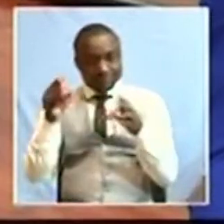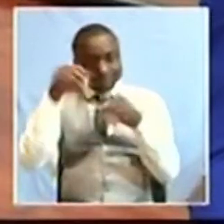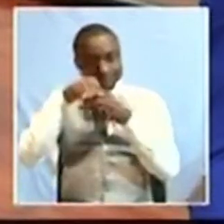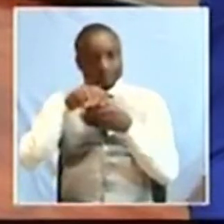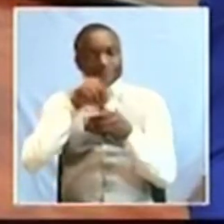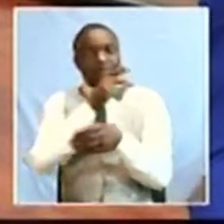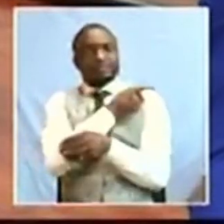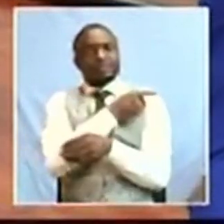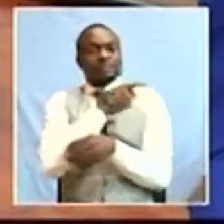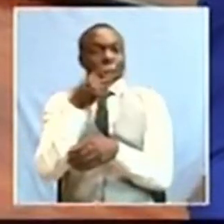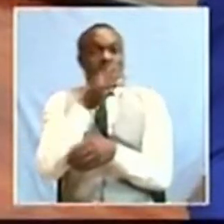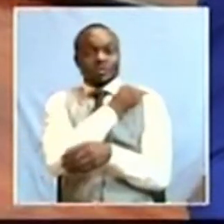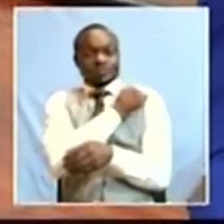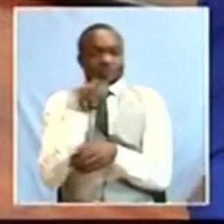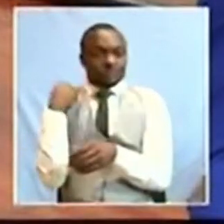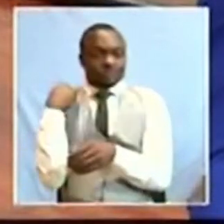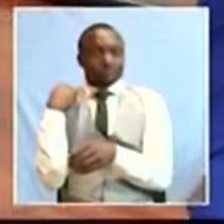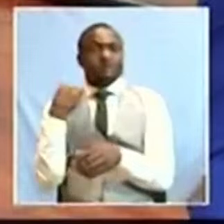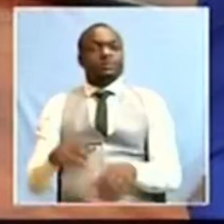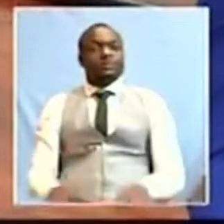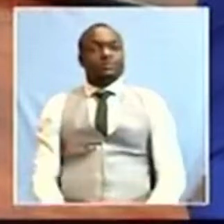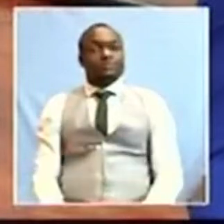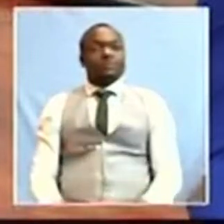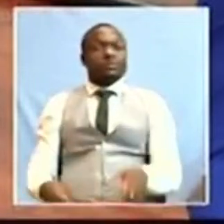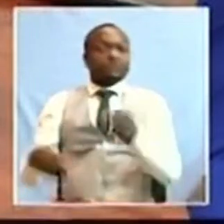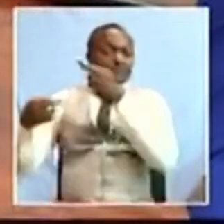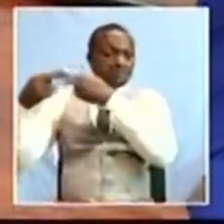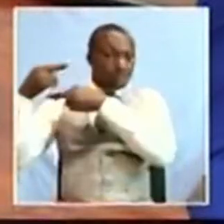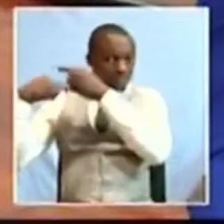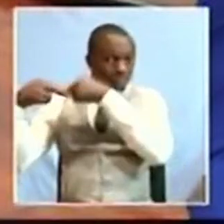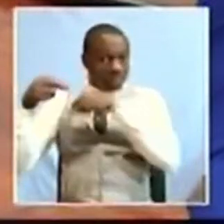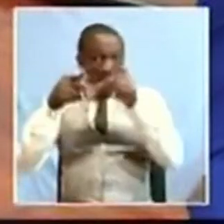MONZE. The revised position